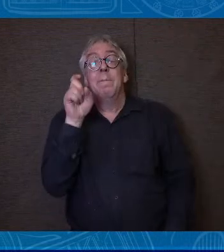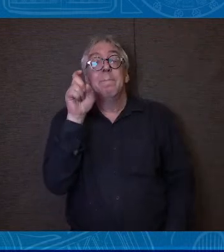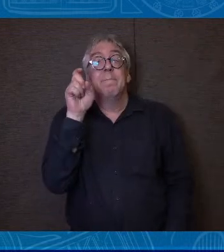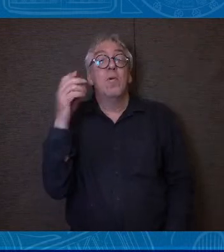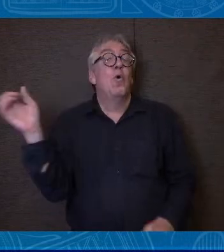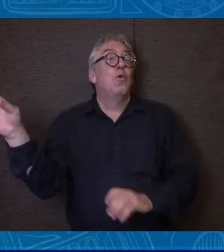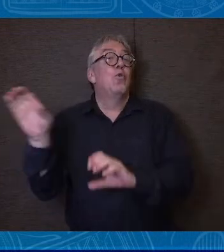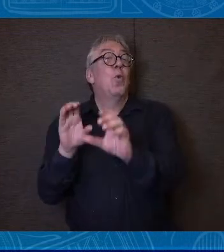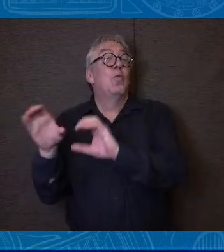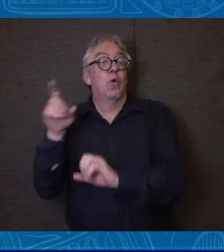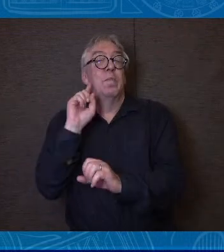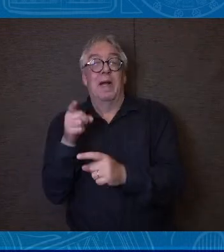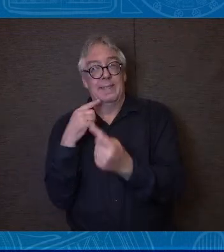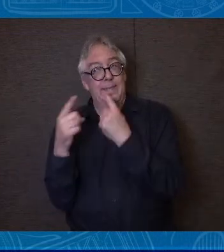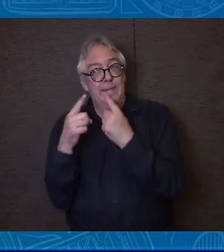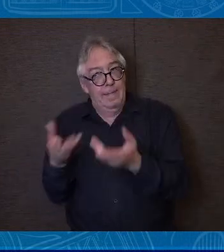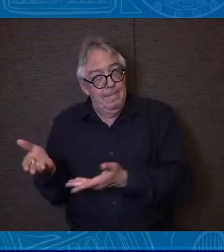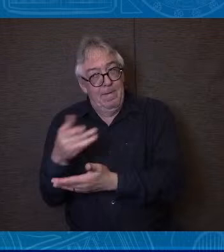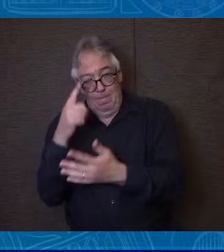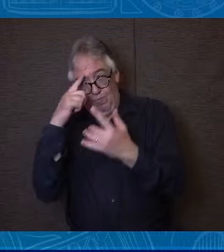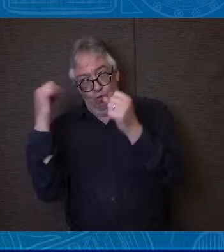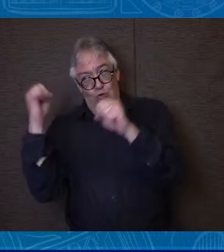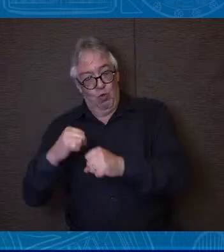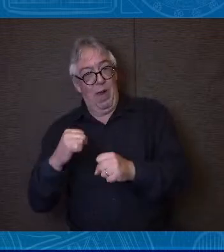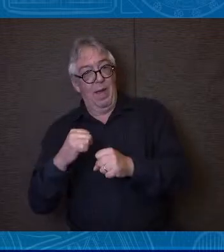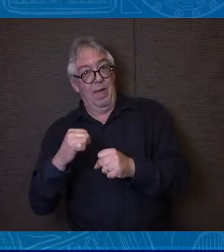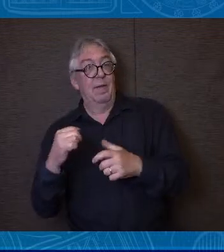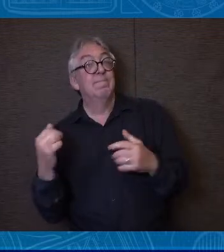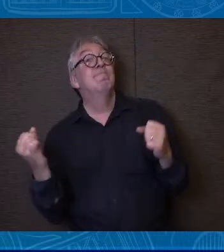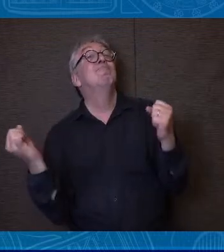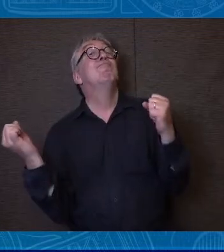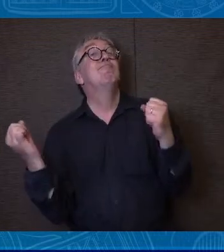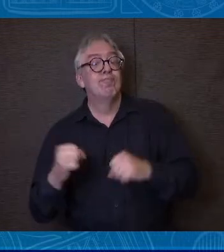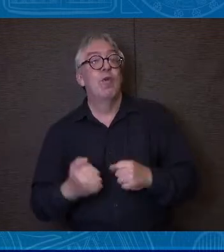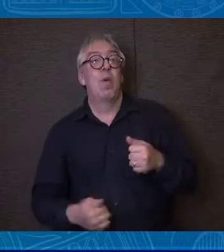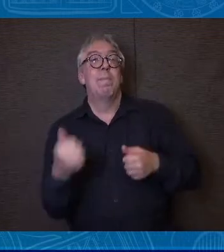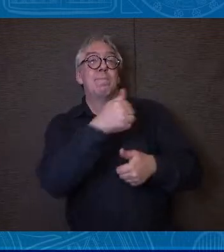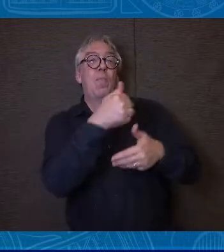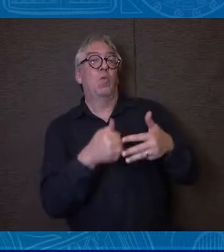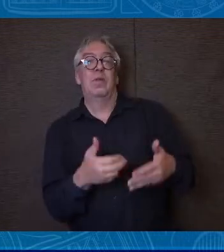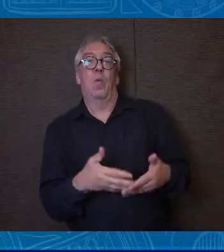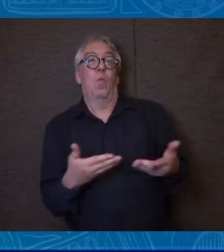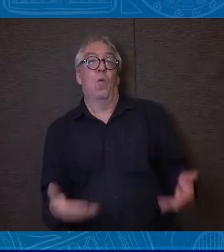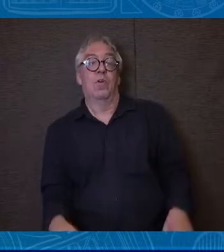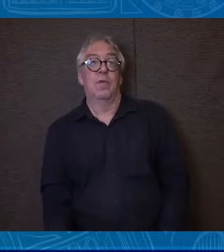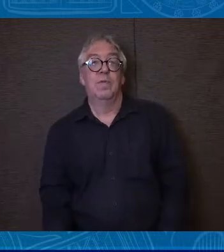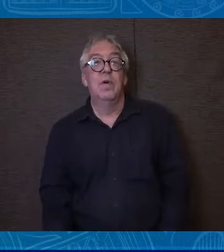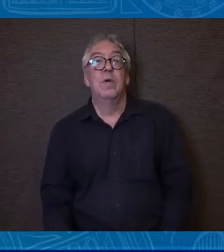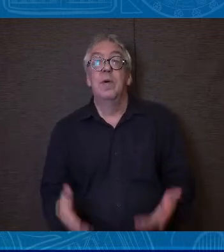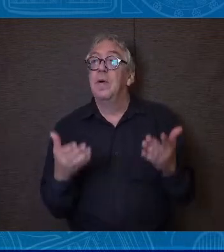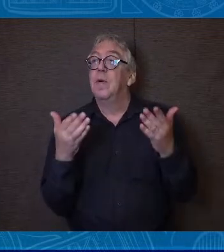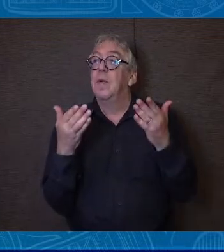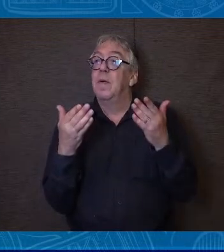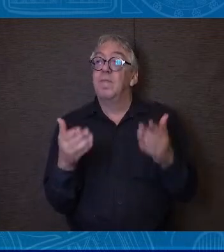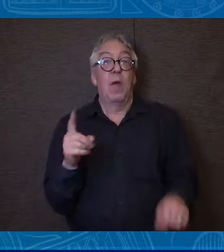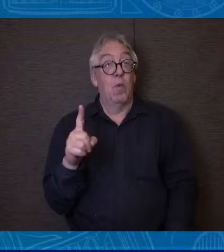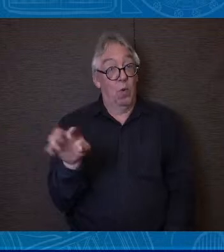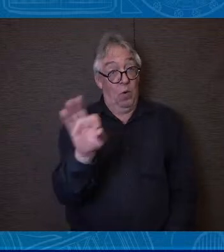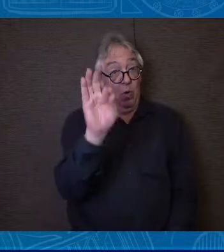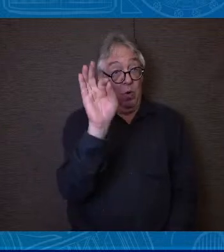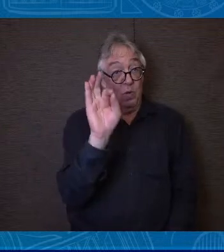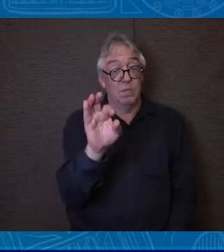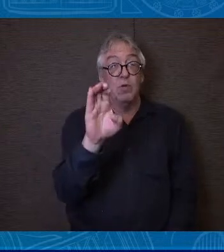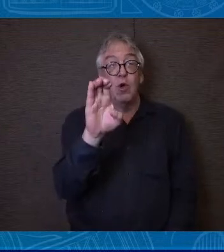amongst donors. Bryce, I will get back to you now. And I have a question on cell broadcast